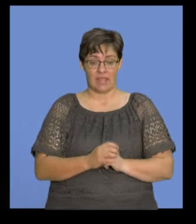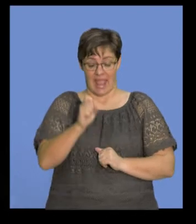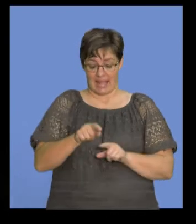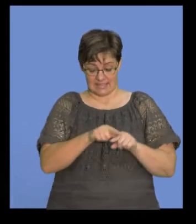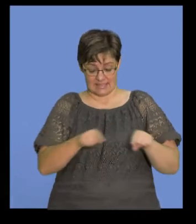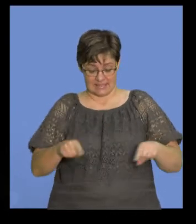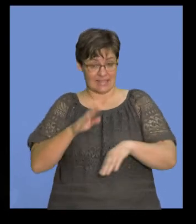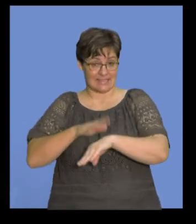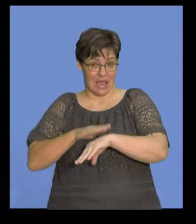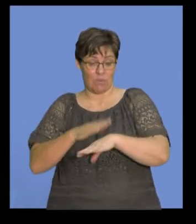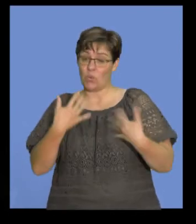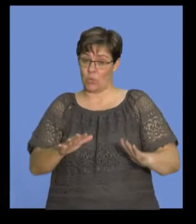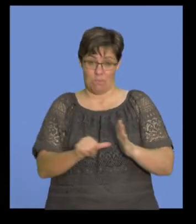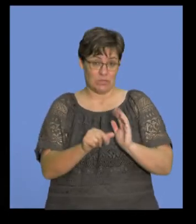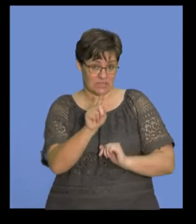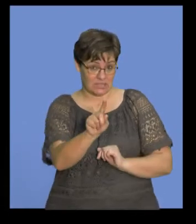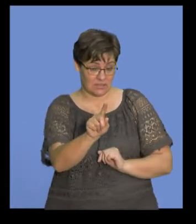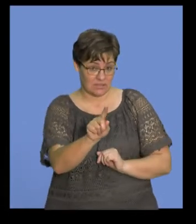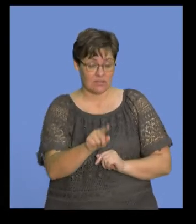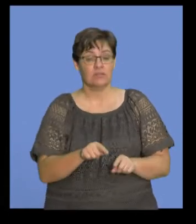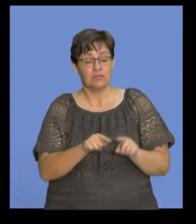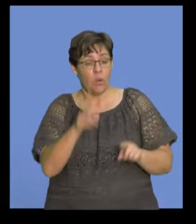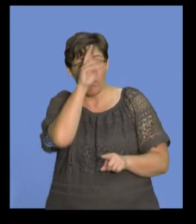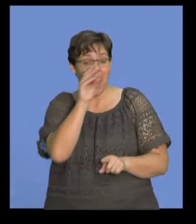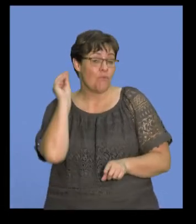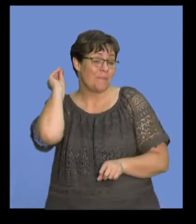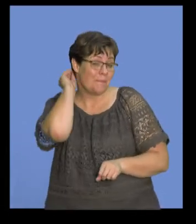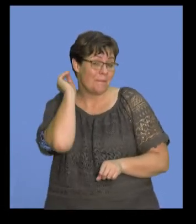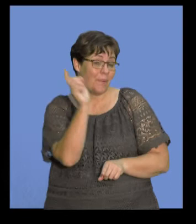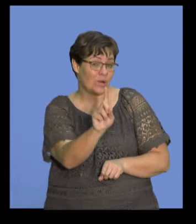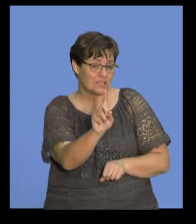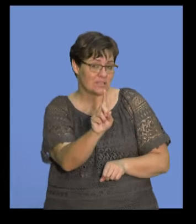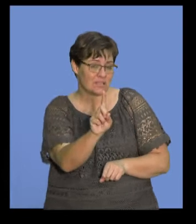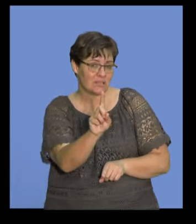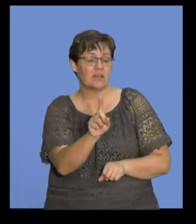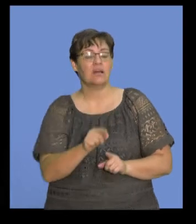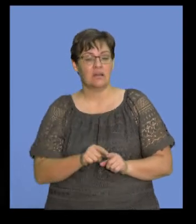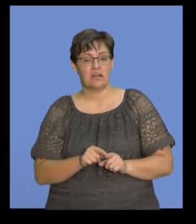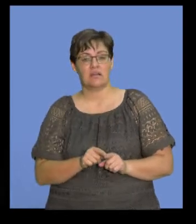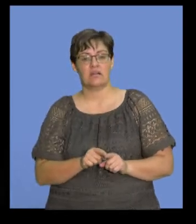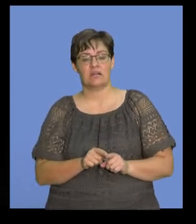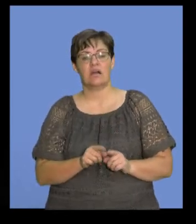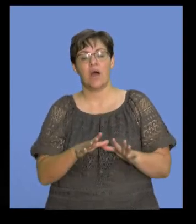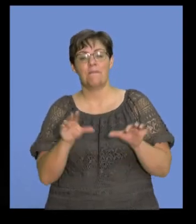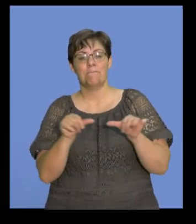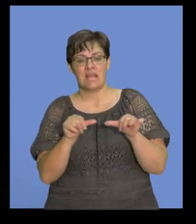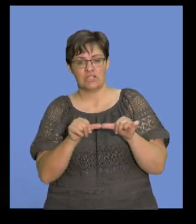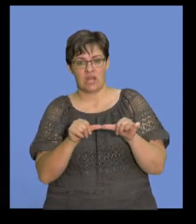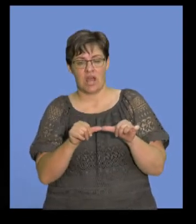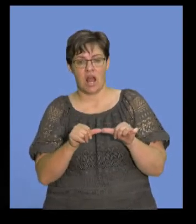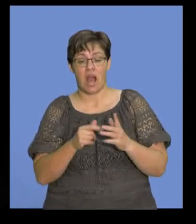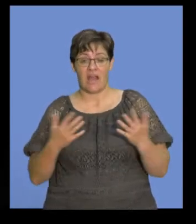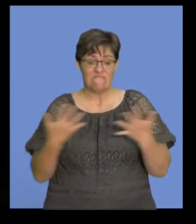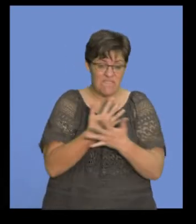If the x-axis is time, this is very important, it is useful to remember that the slope of the graph is